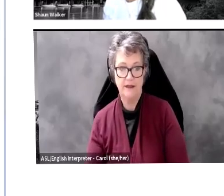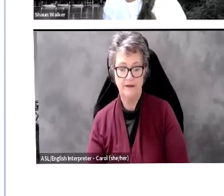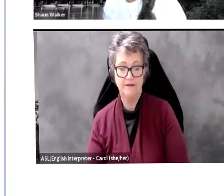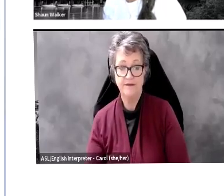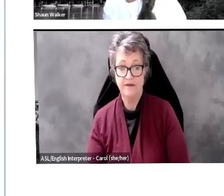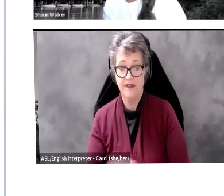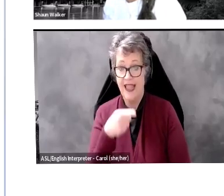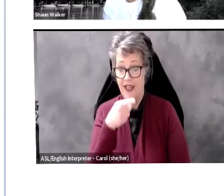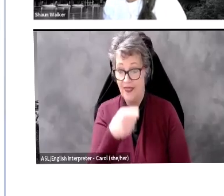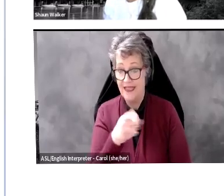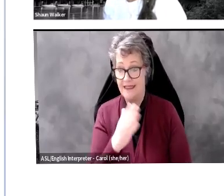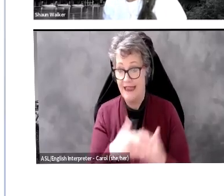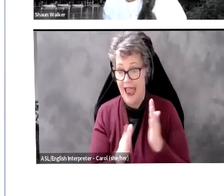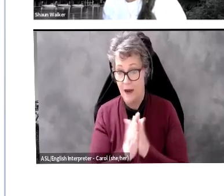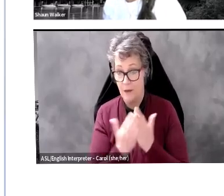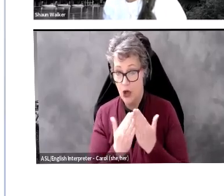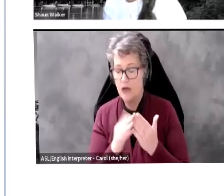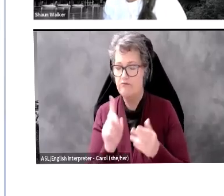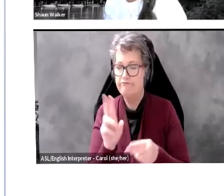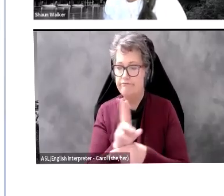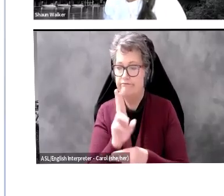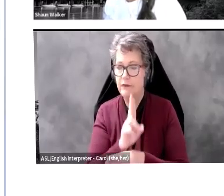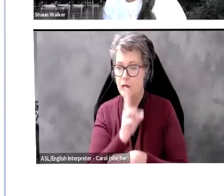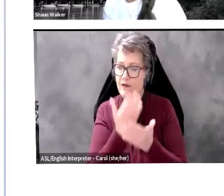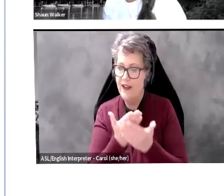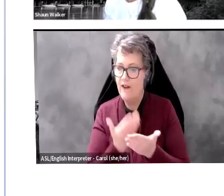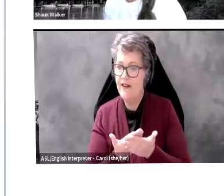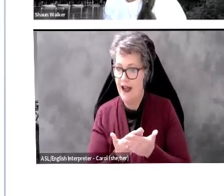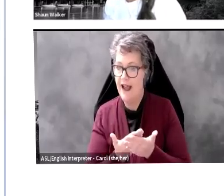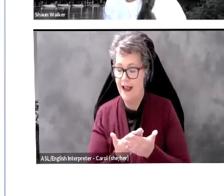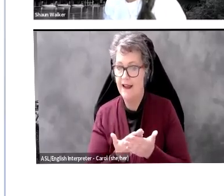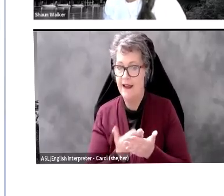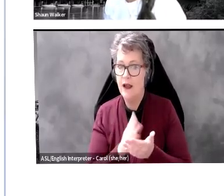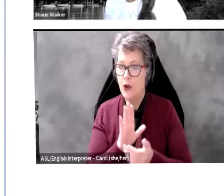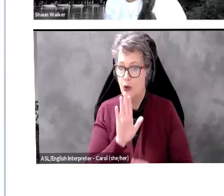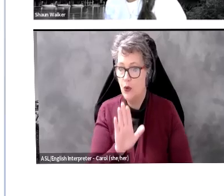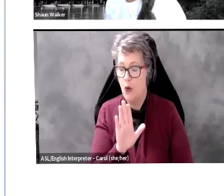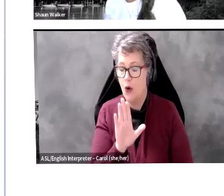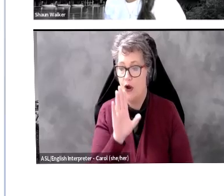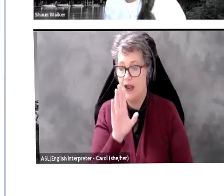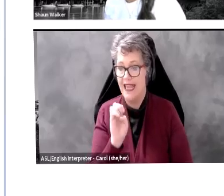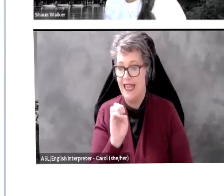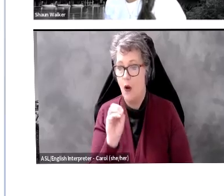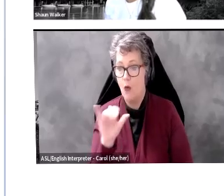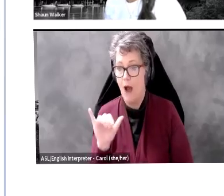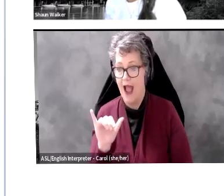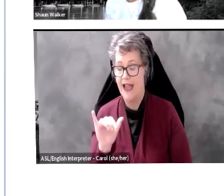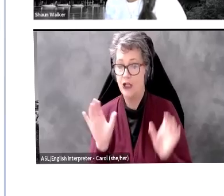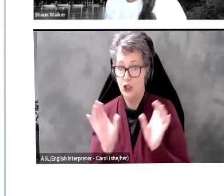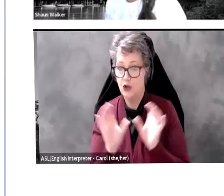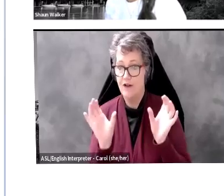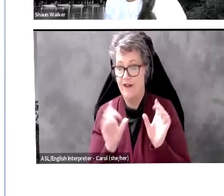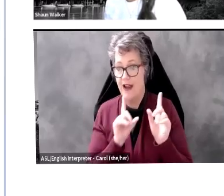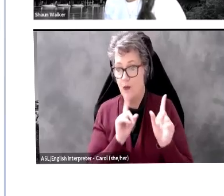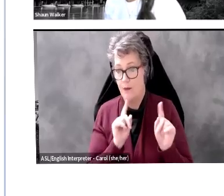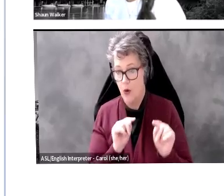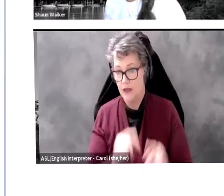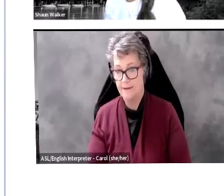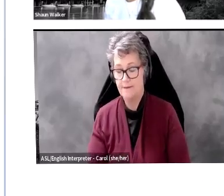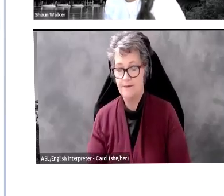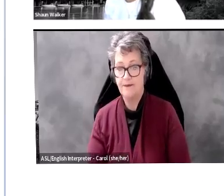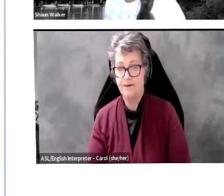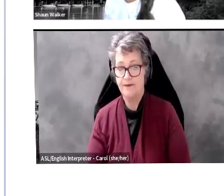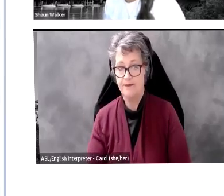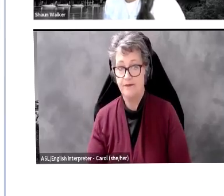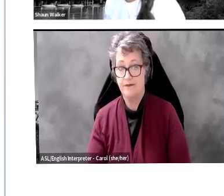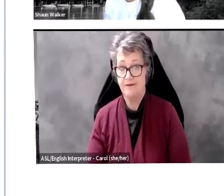This handbook should be used to verify your EOY certified reports